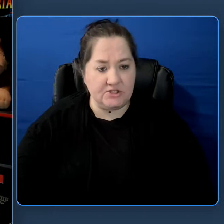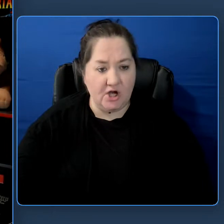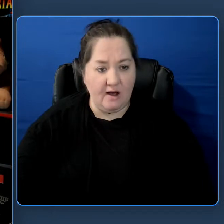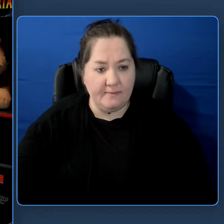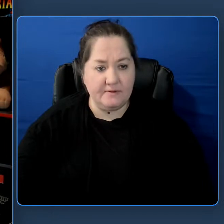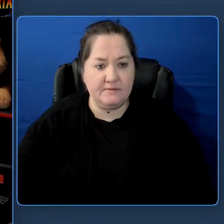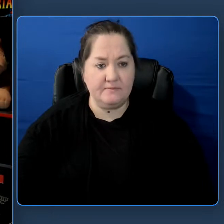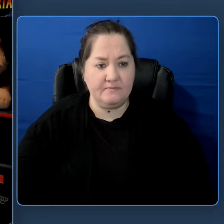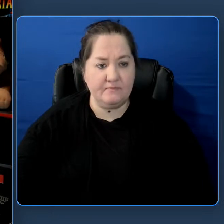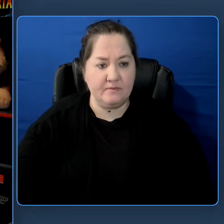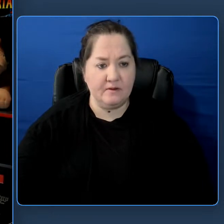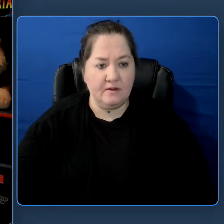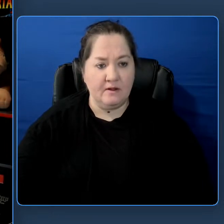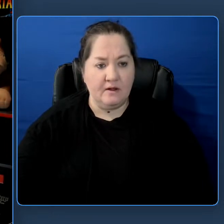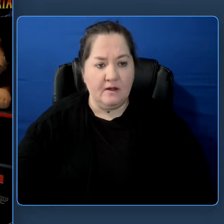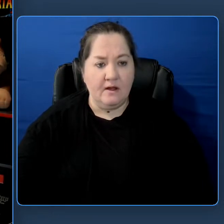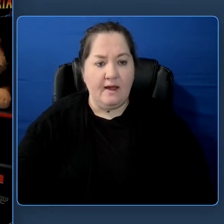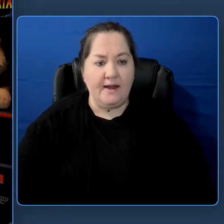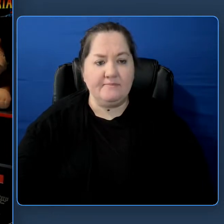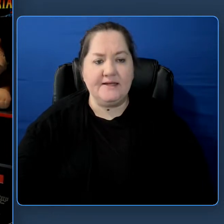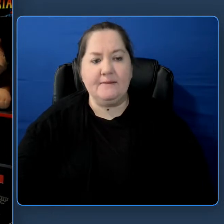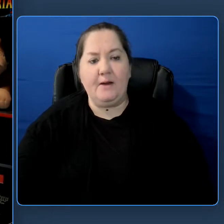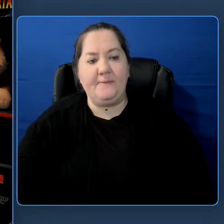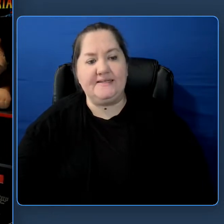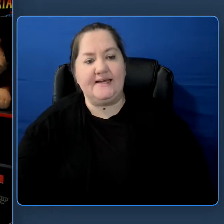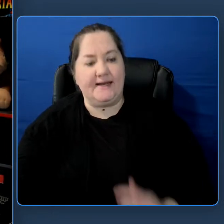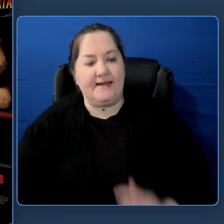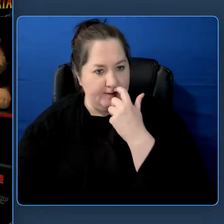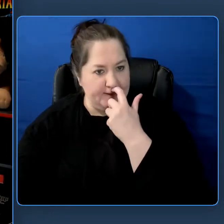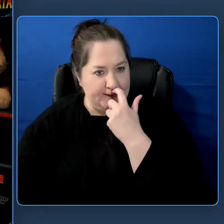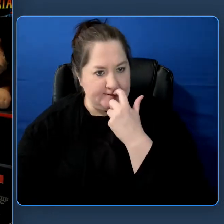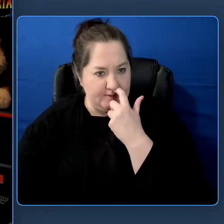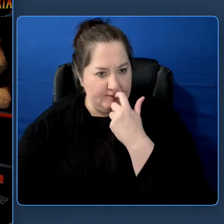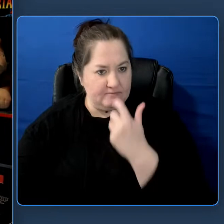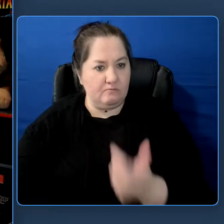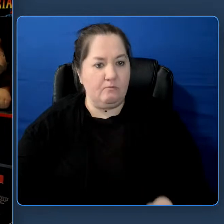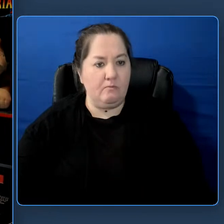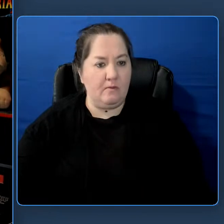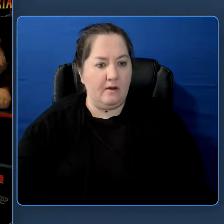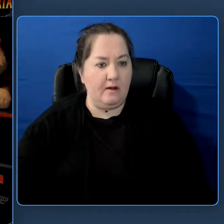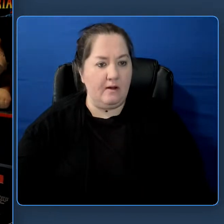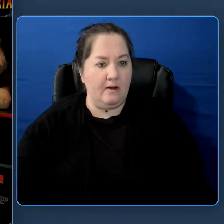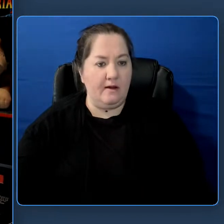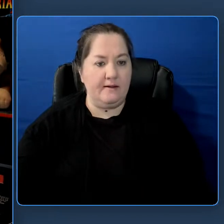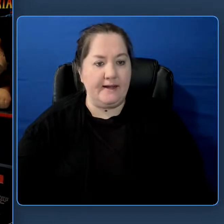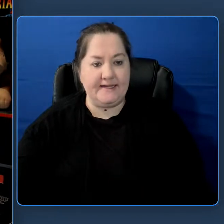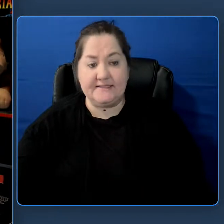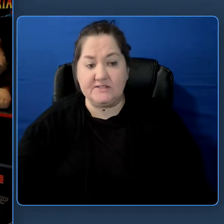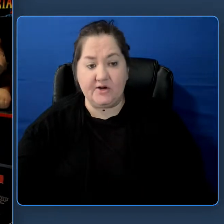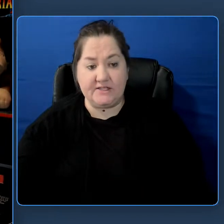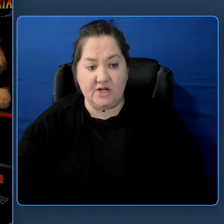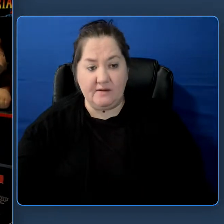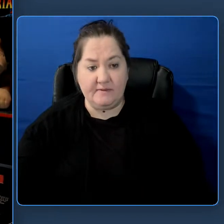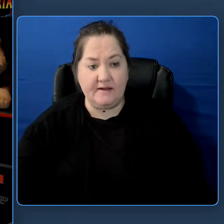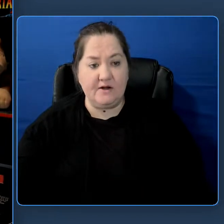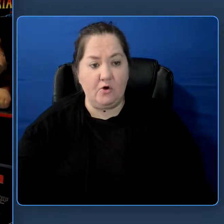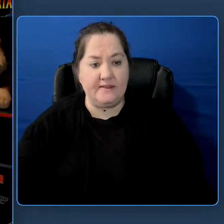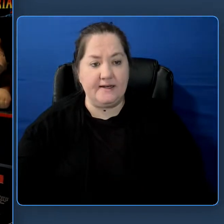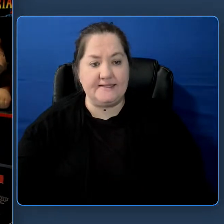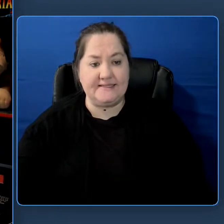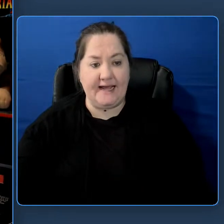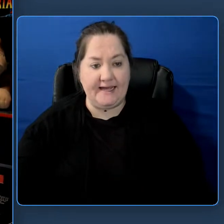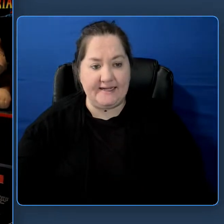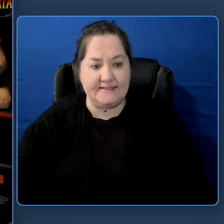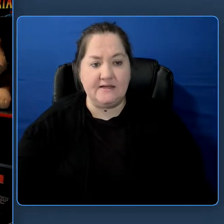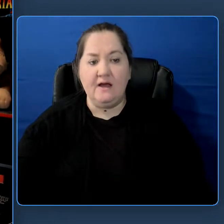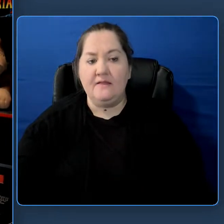does a great job. And I'm thinking about big tech. So let me think of something. Nike does a great job. I know